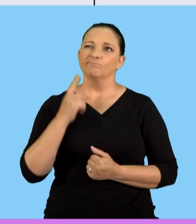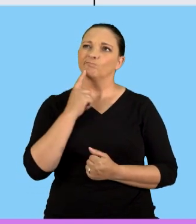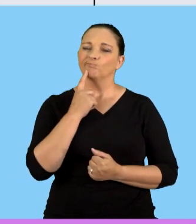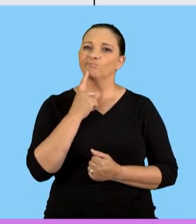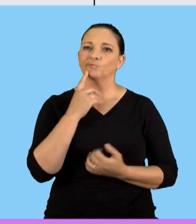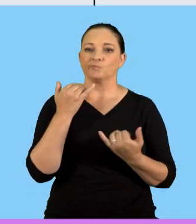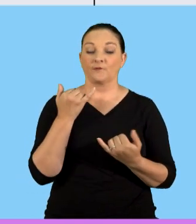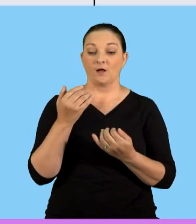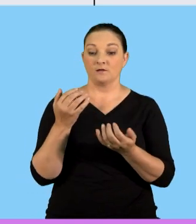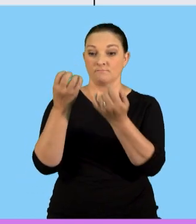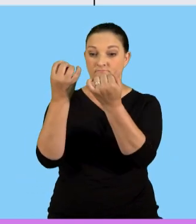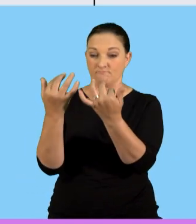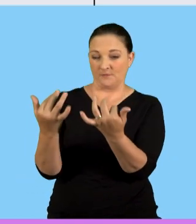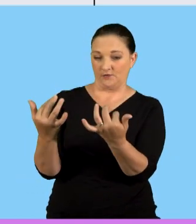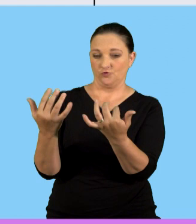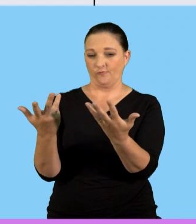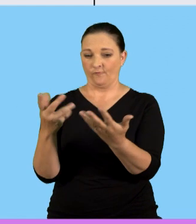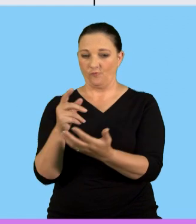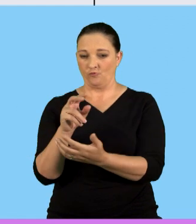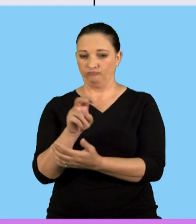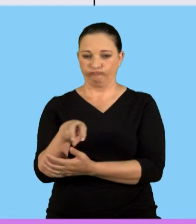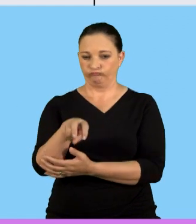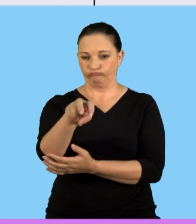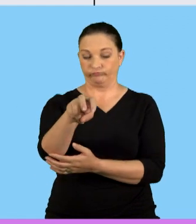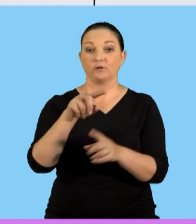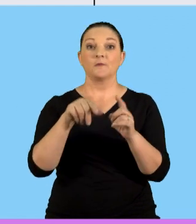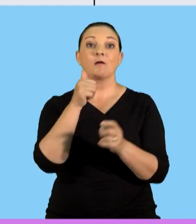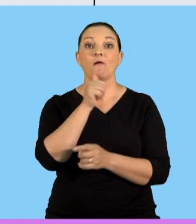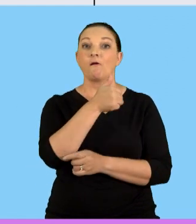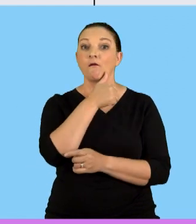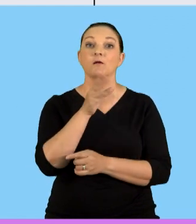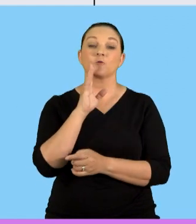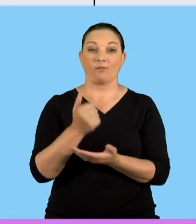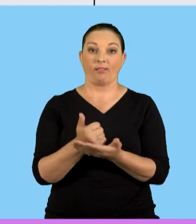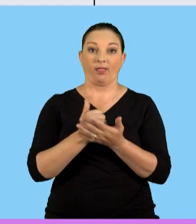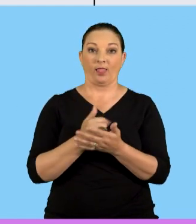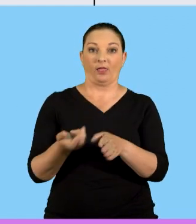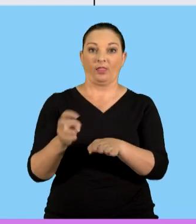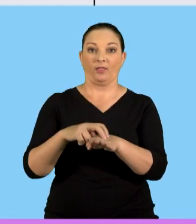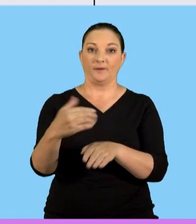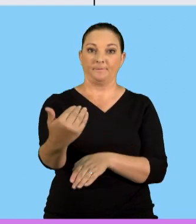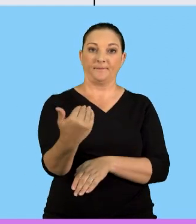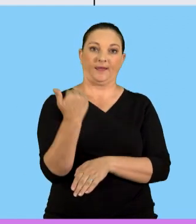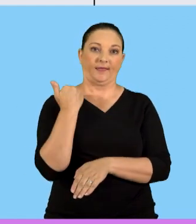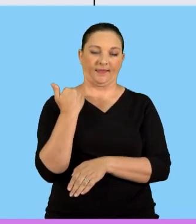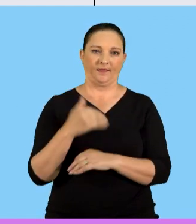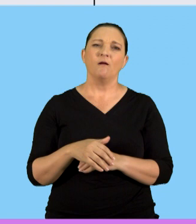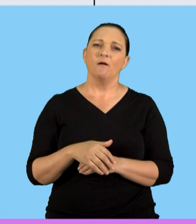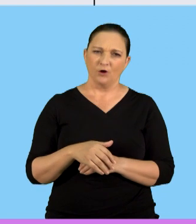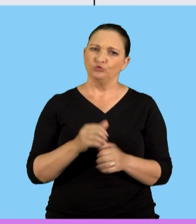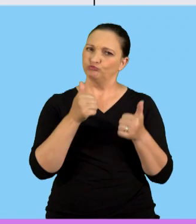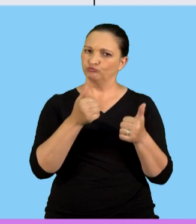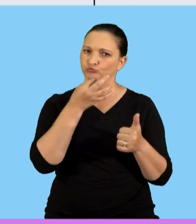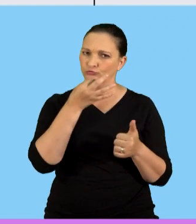She decides to draw a budget for a trip. Her aunt said she would give her a ride back from Cape Town. That's a good piece